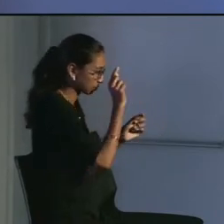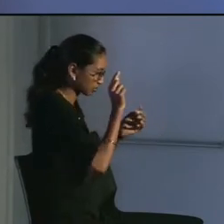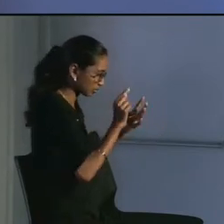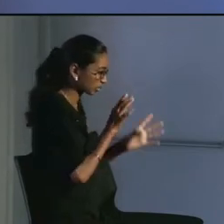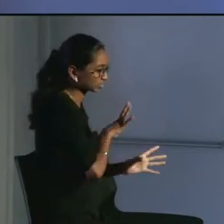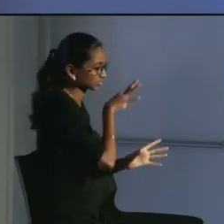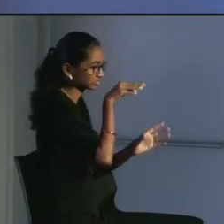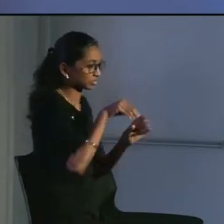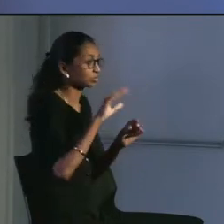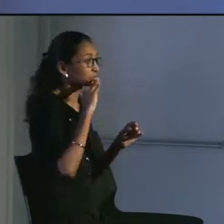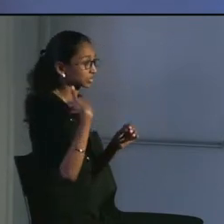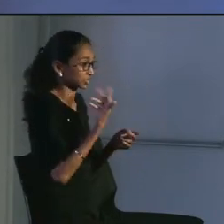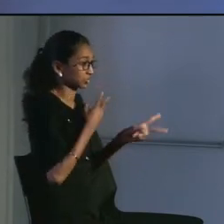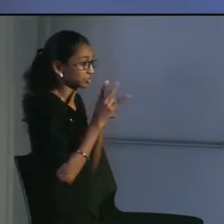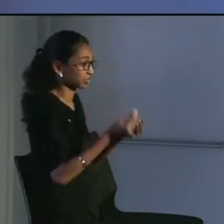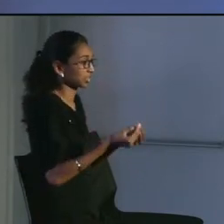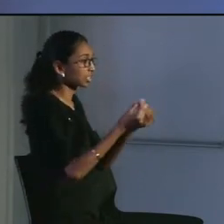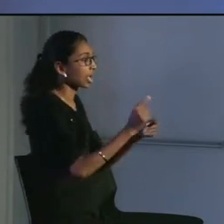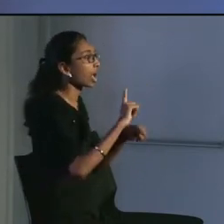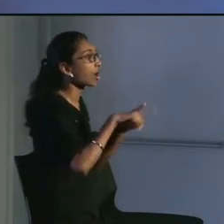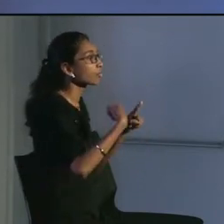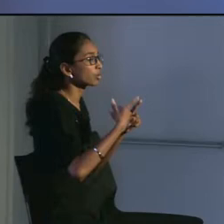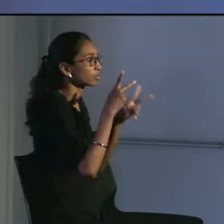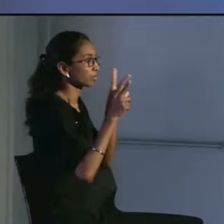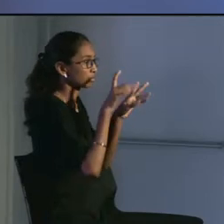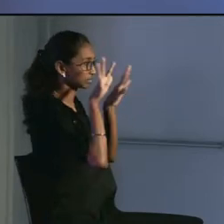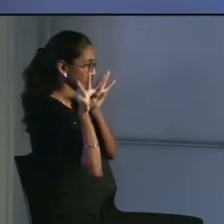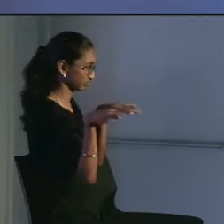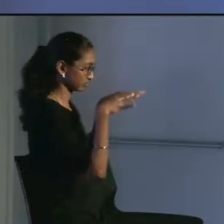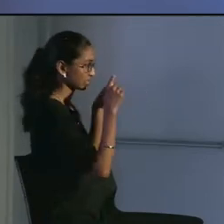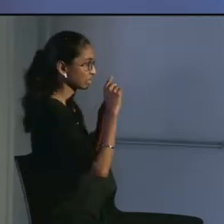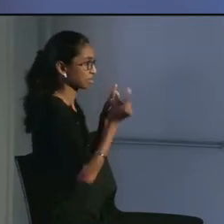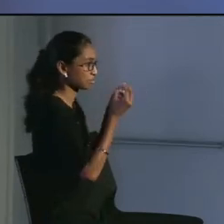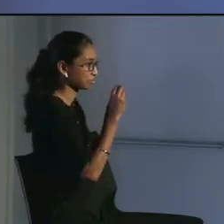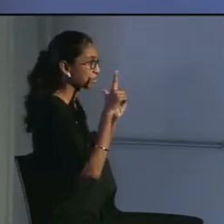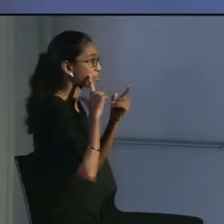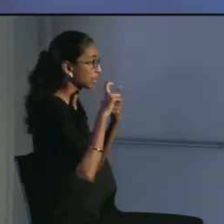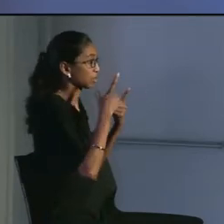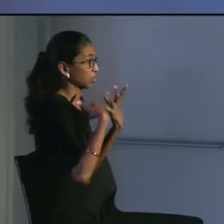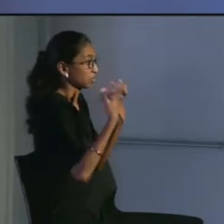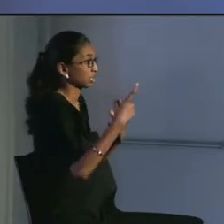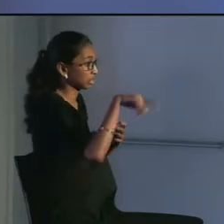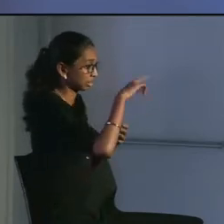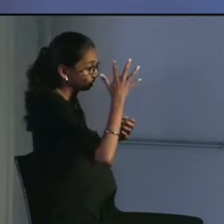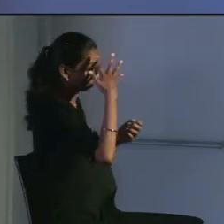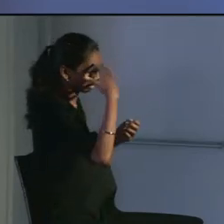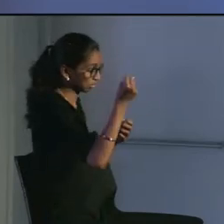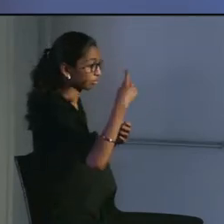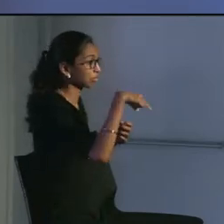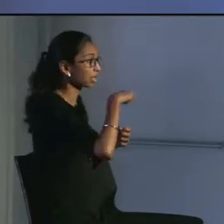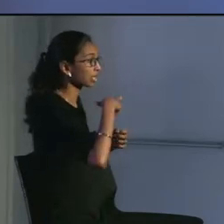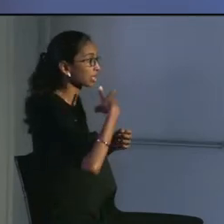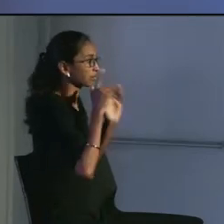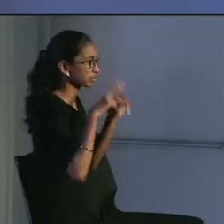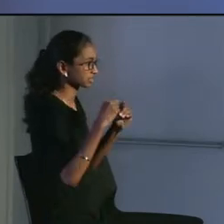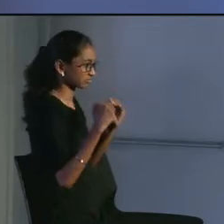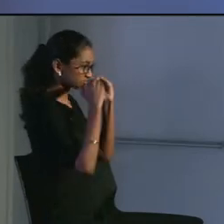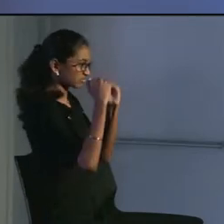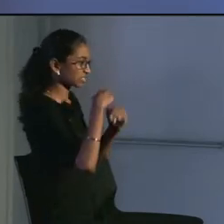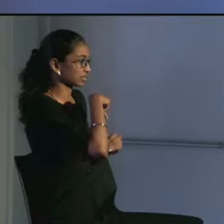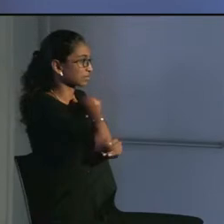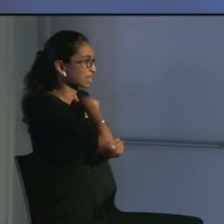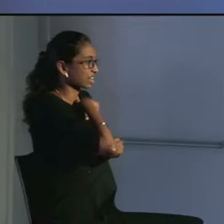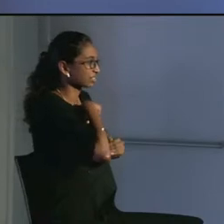when we talk about the public, to also remember the privilege of privacy that some people